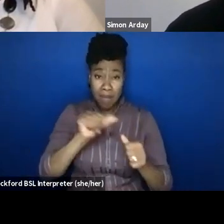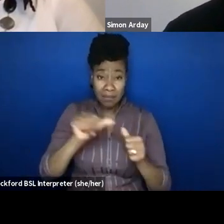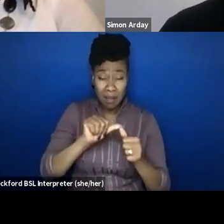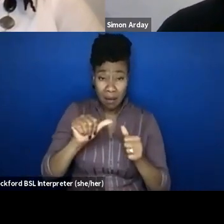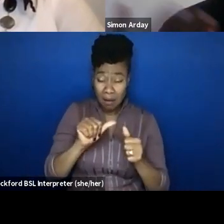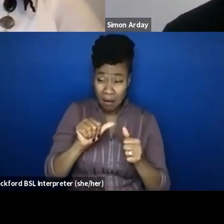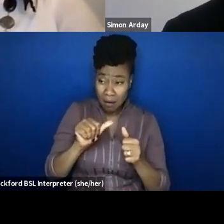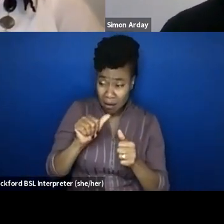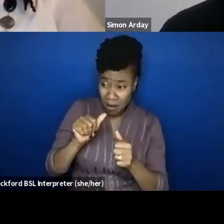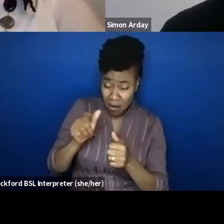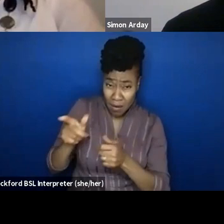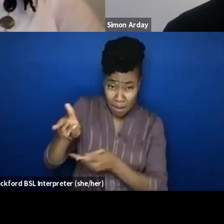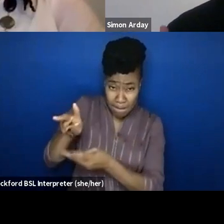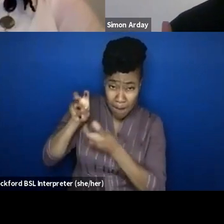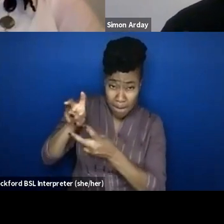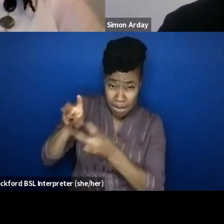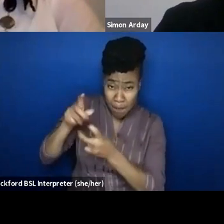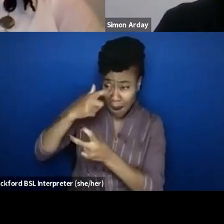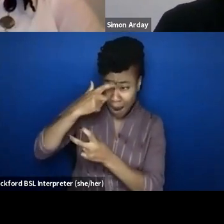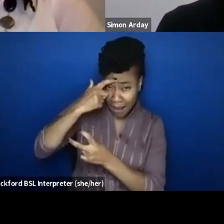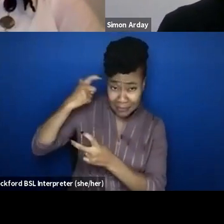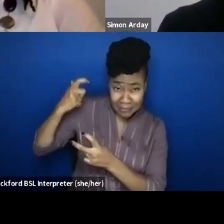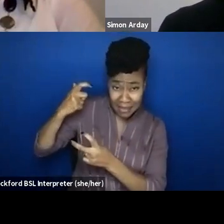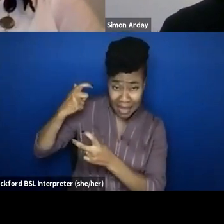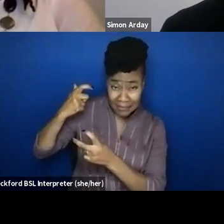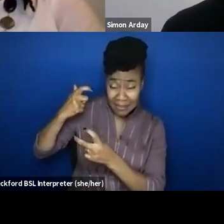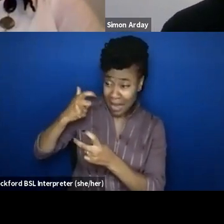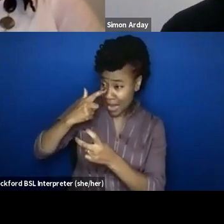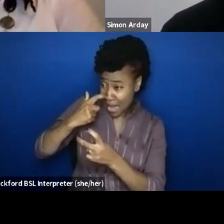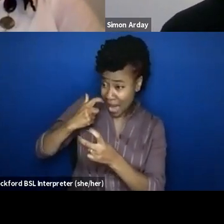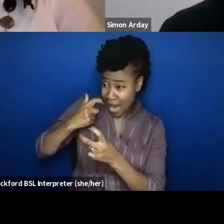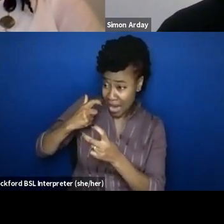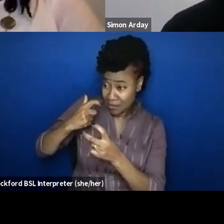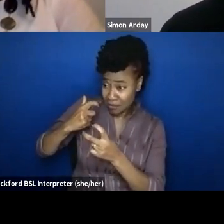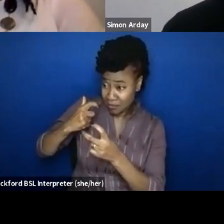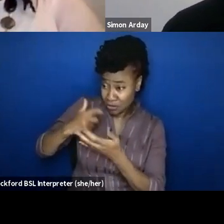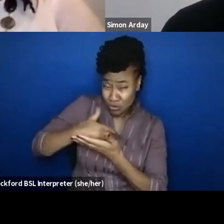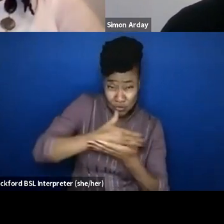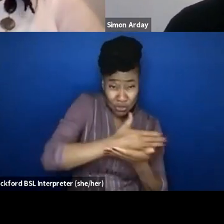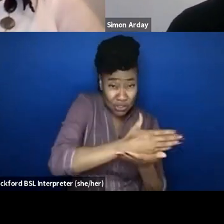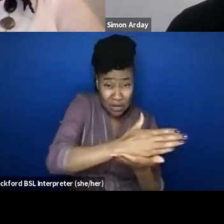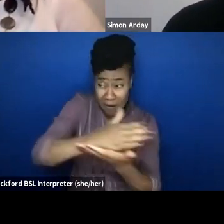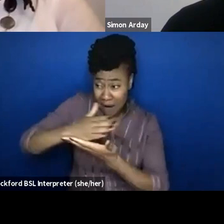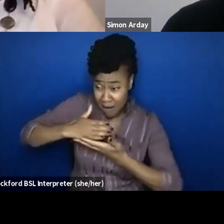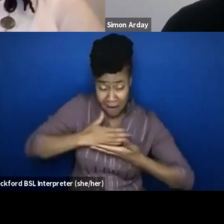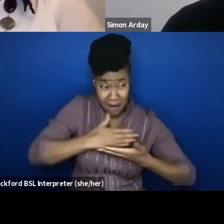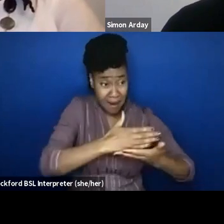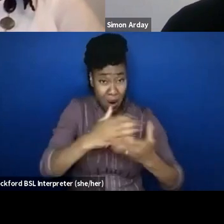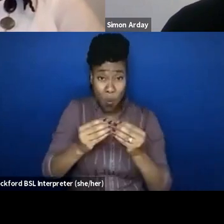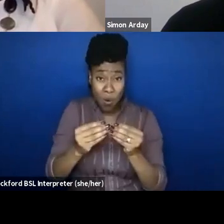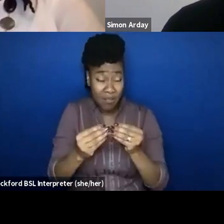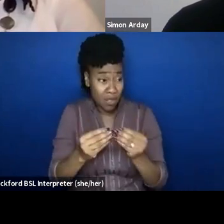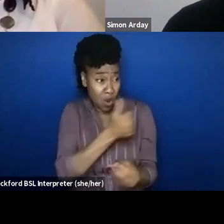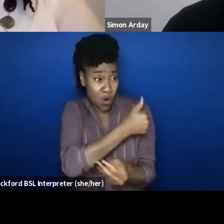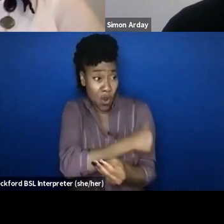can sort of permeate across the healthcare system and kind of move around in an organic way, I believe that we'll see kind